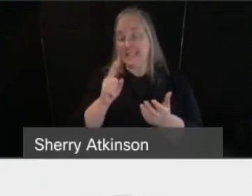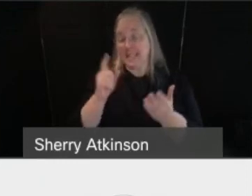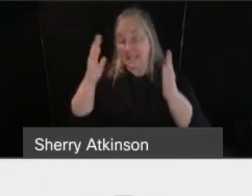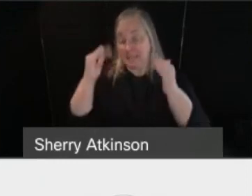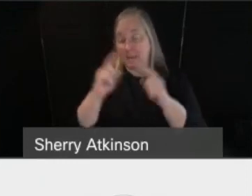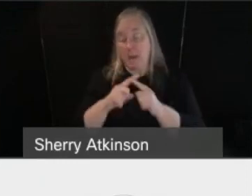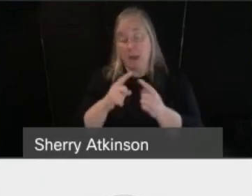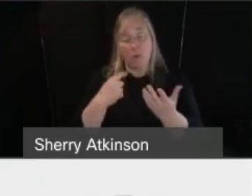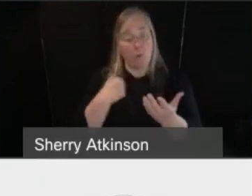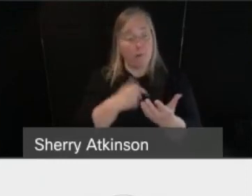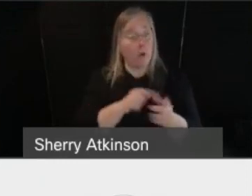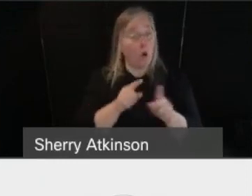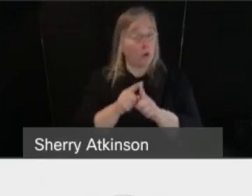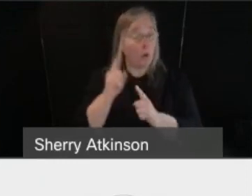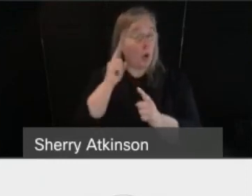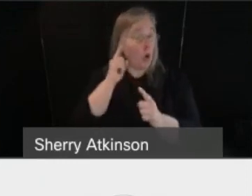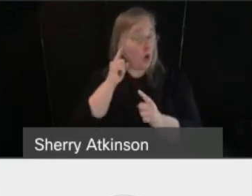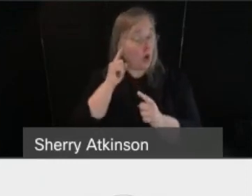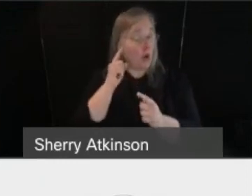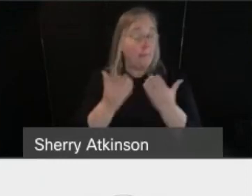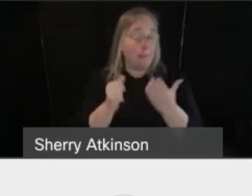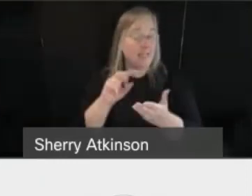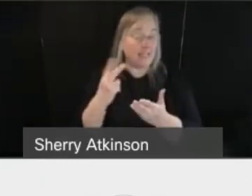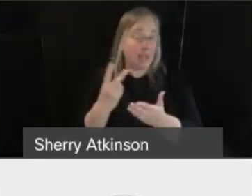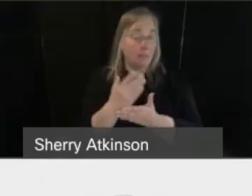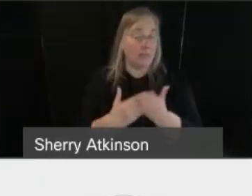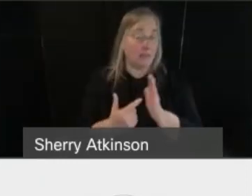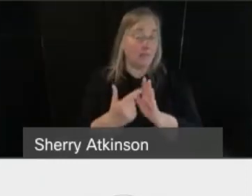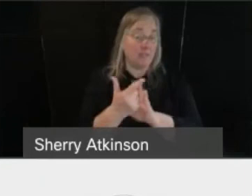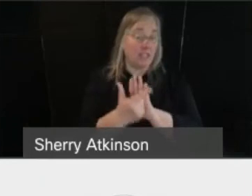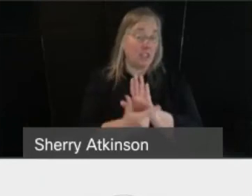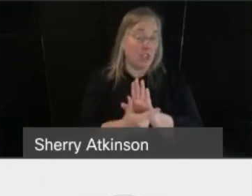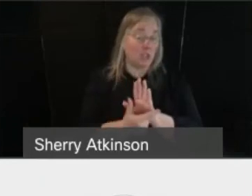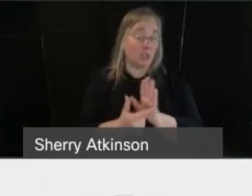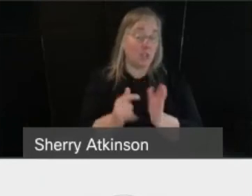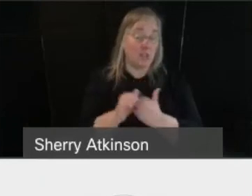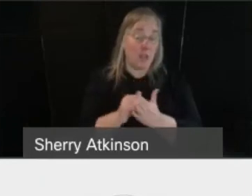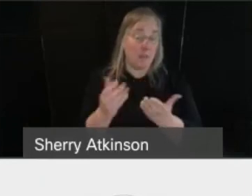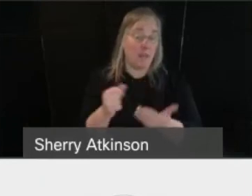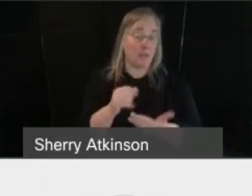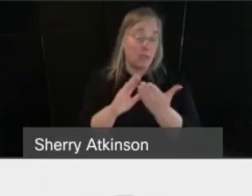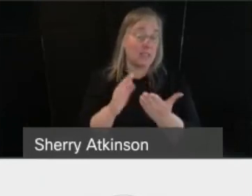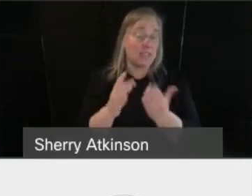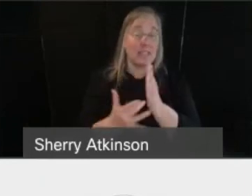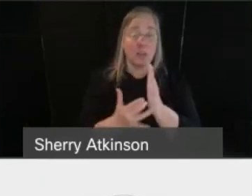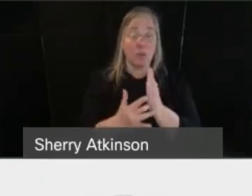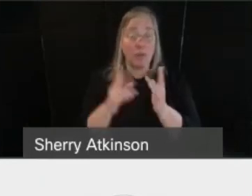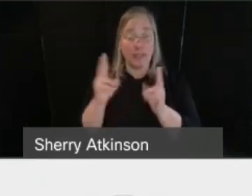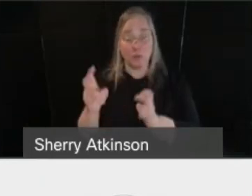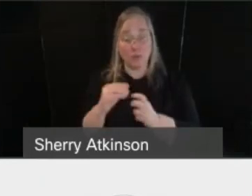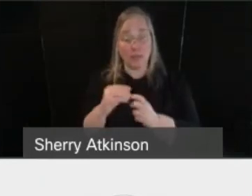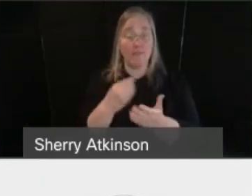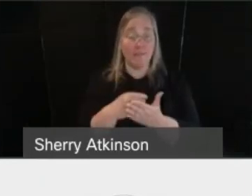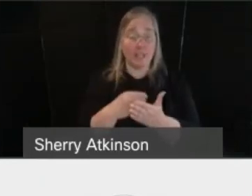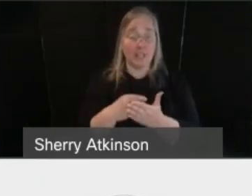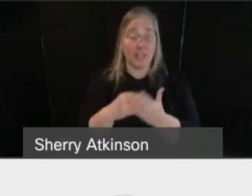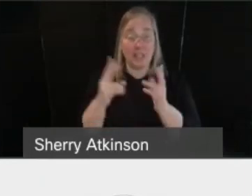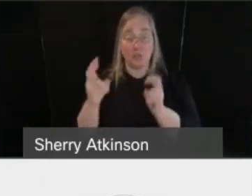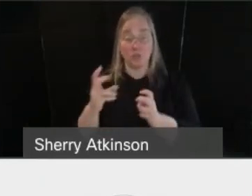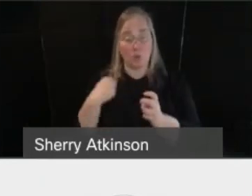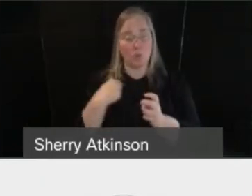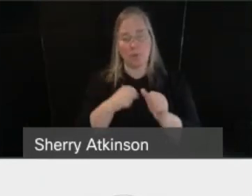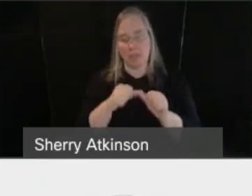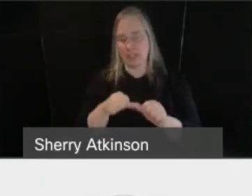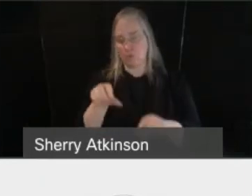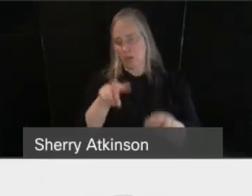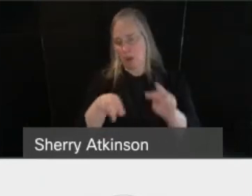second piece of legislation that will likely address some technical issues and some funding issues. So we'll sort of continue monitoring